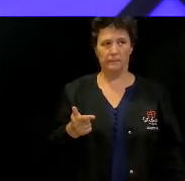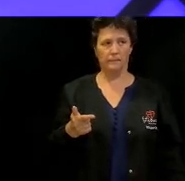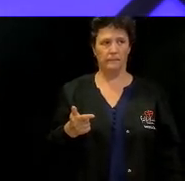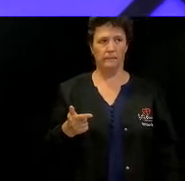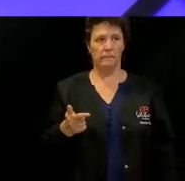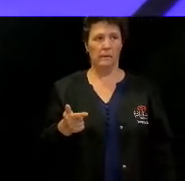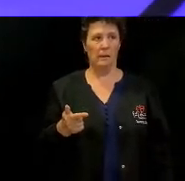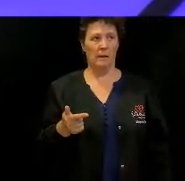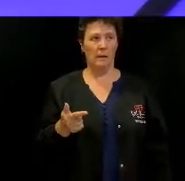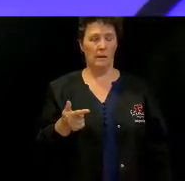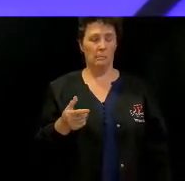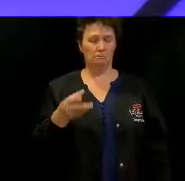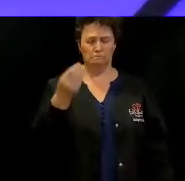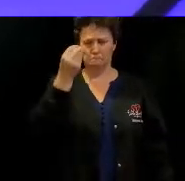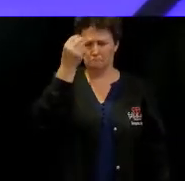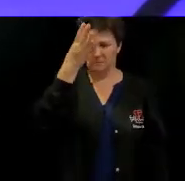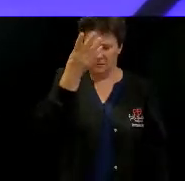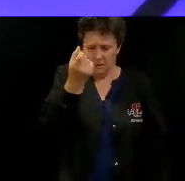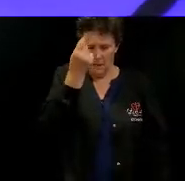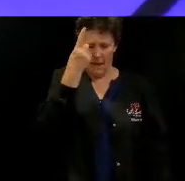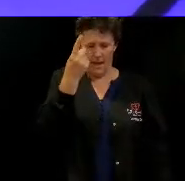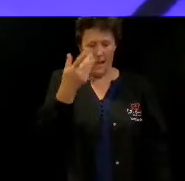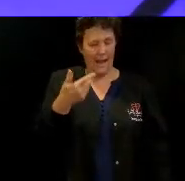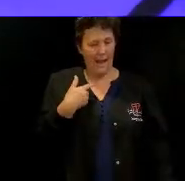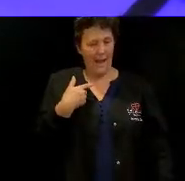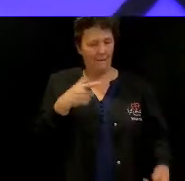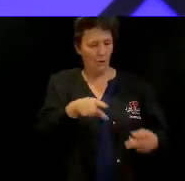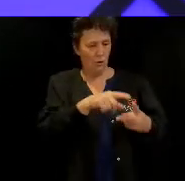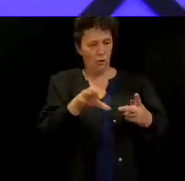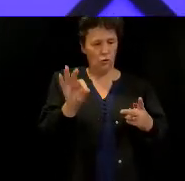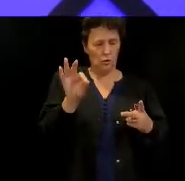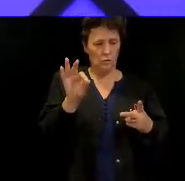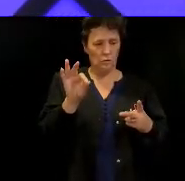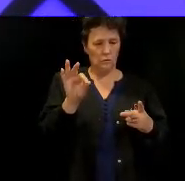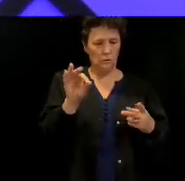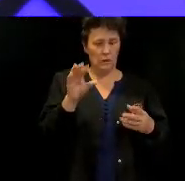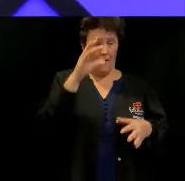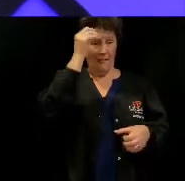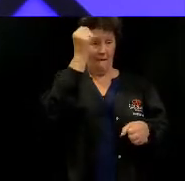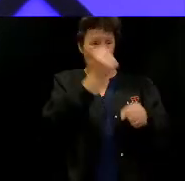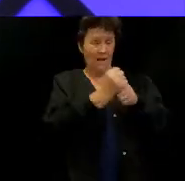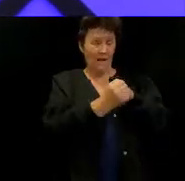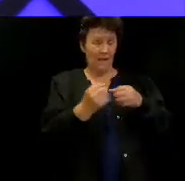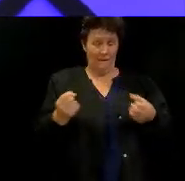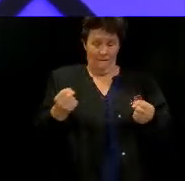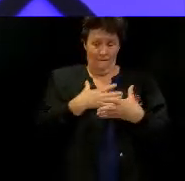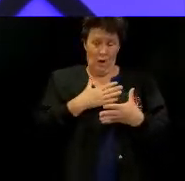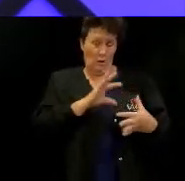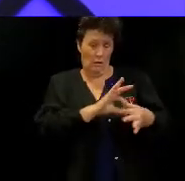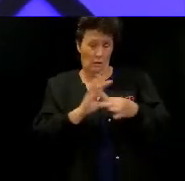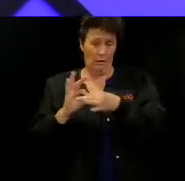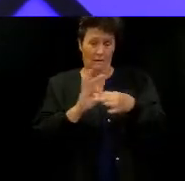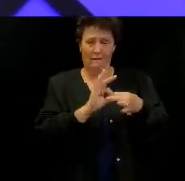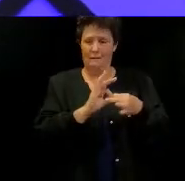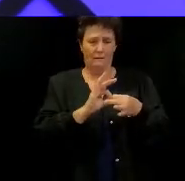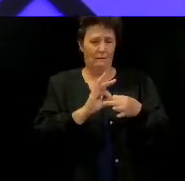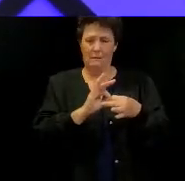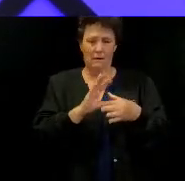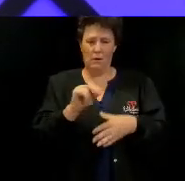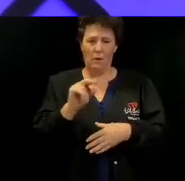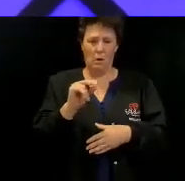I want us to understand something. I have a choice. Faith is not the absence of fear. You can have fear all around you. You have fear trying to come on